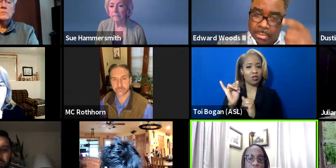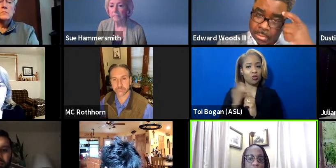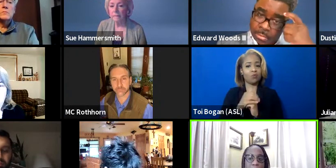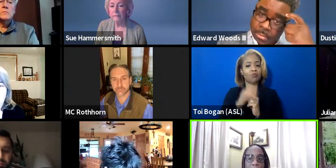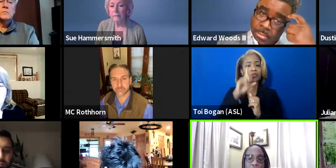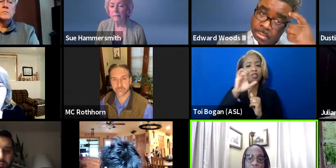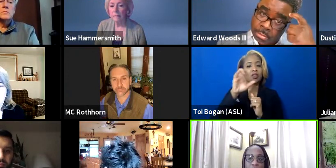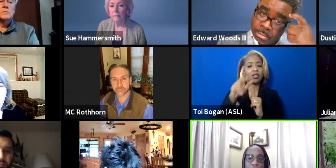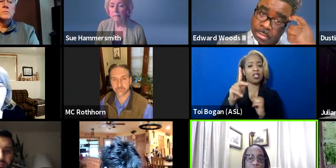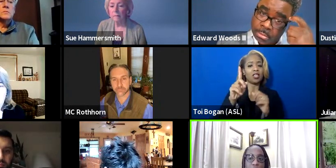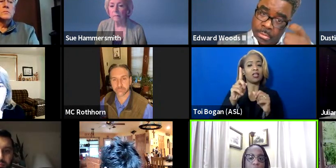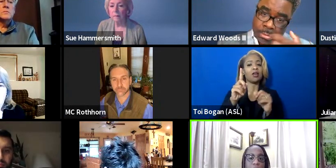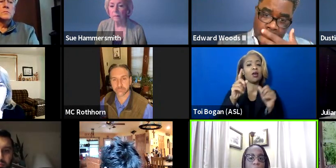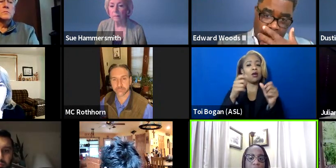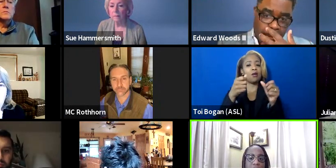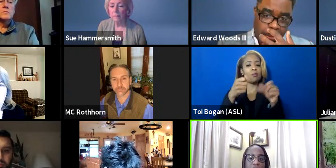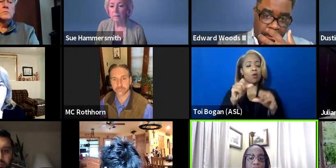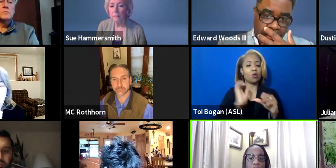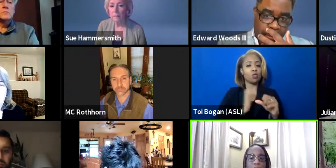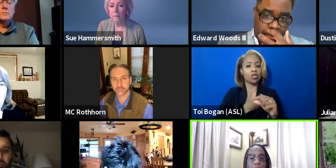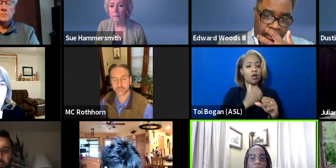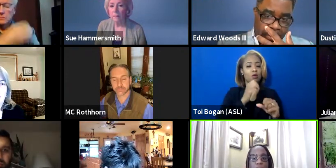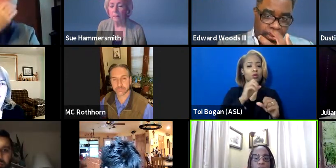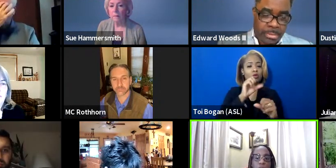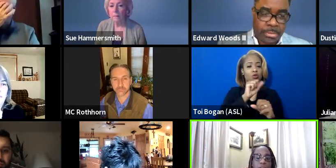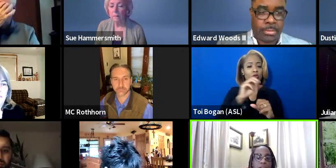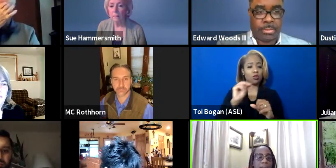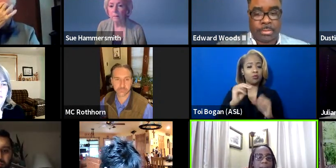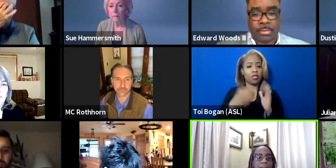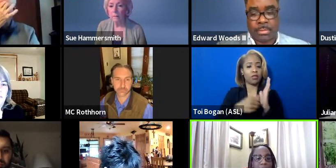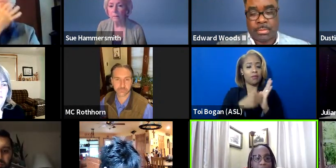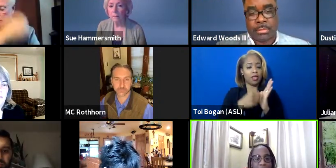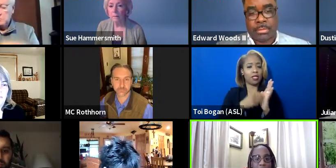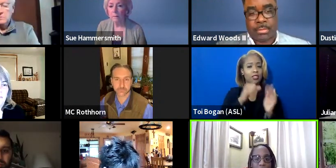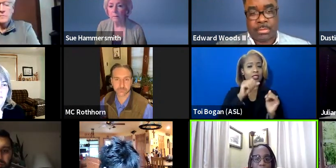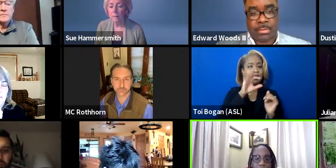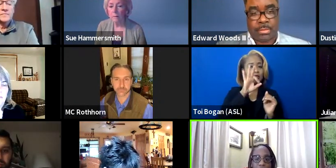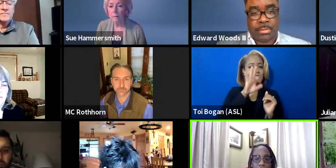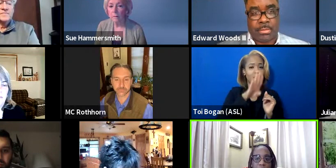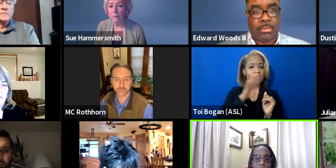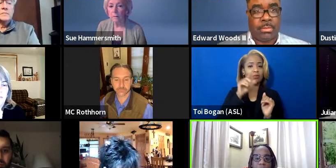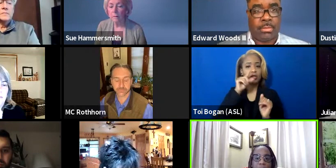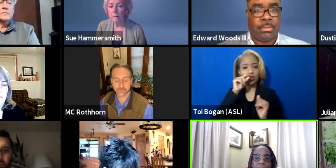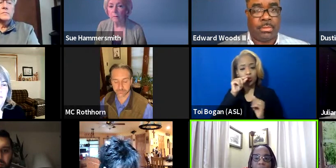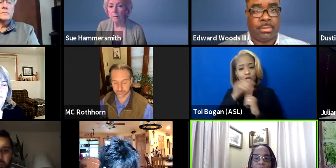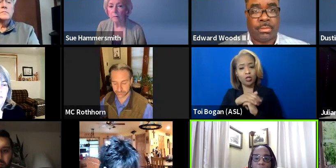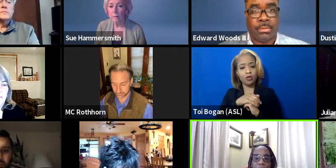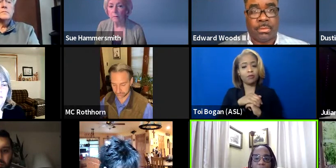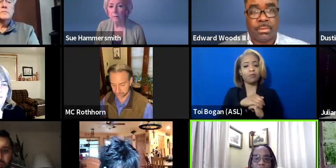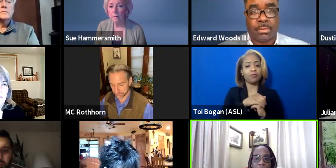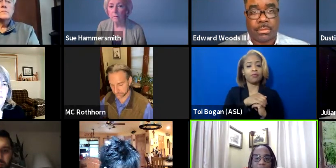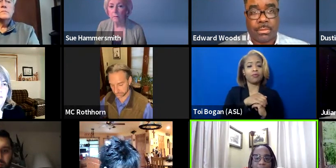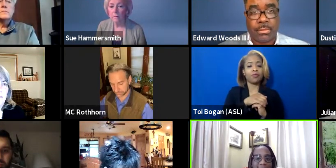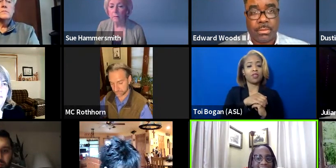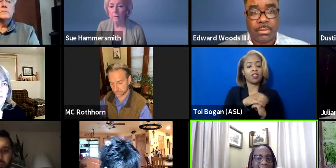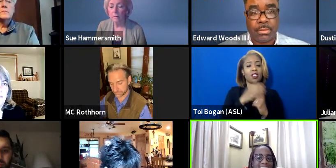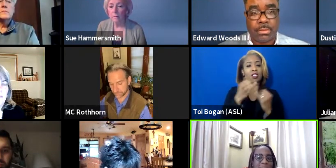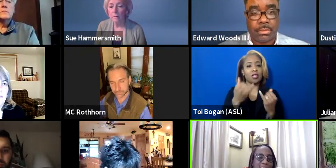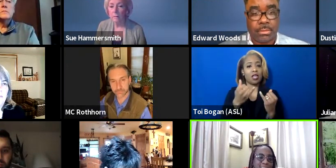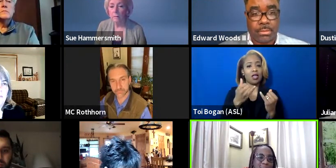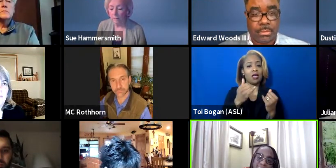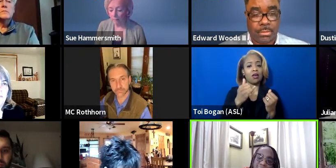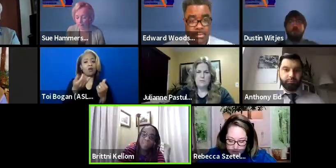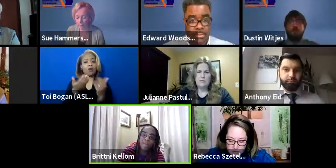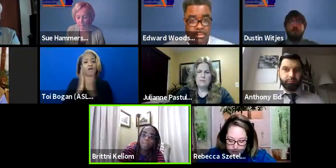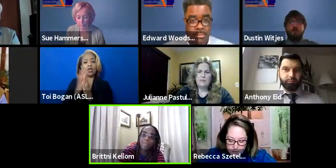on Redistricting Michigan's social media pages on Facebook and Twitter at Redistricting Michigan. Now I would like to recognize